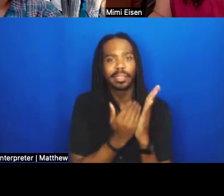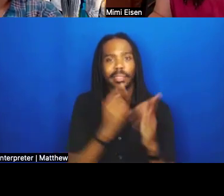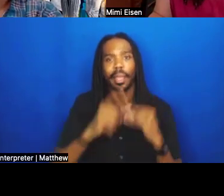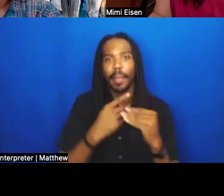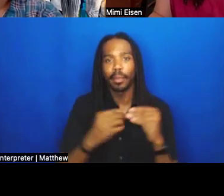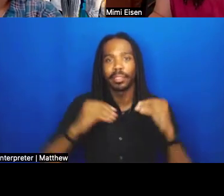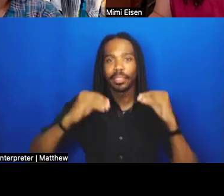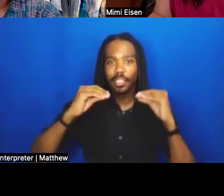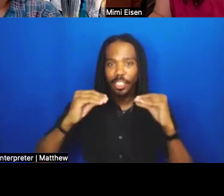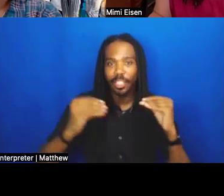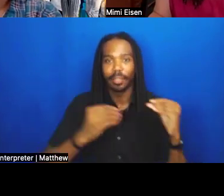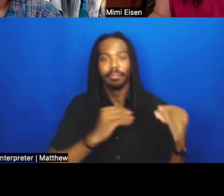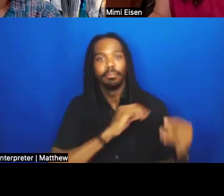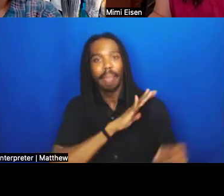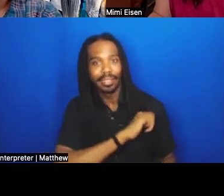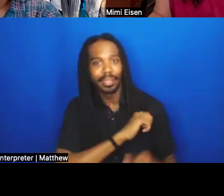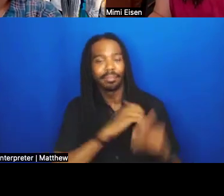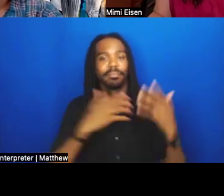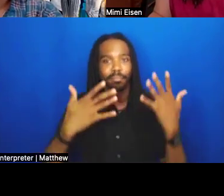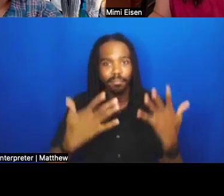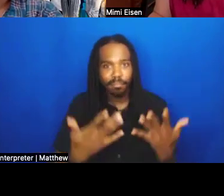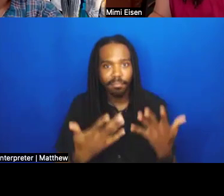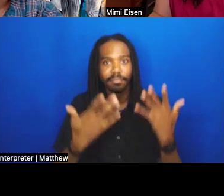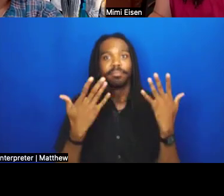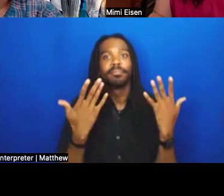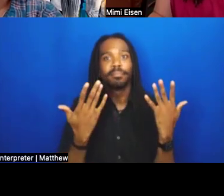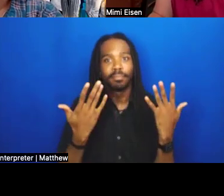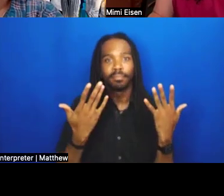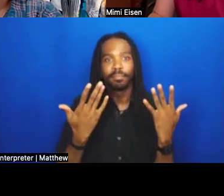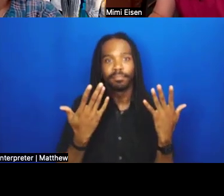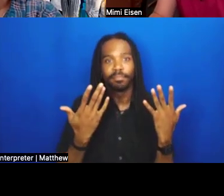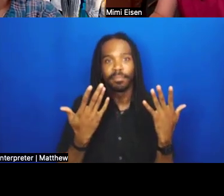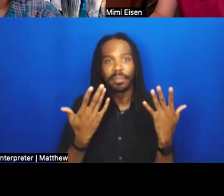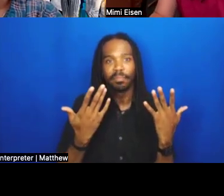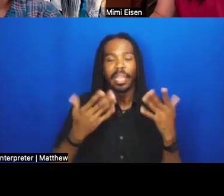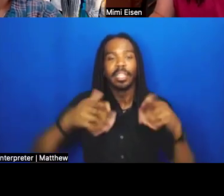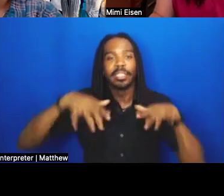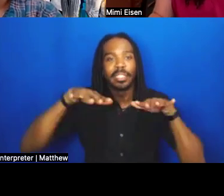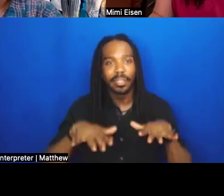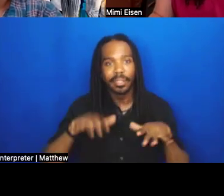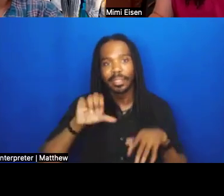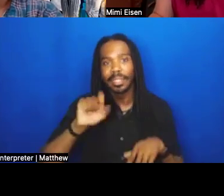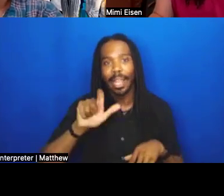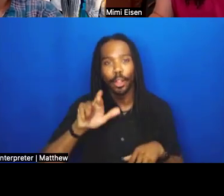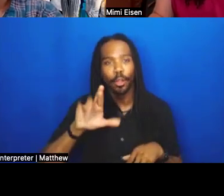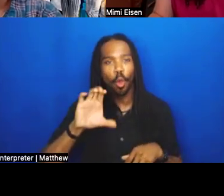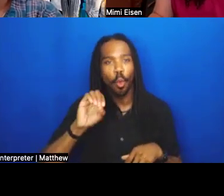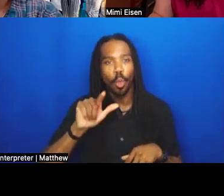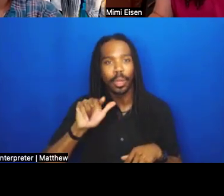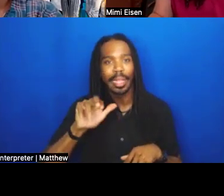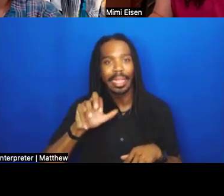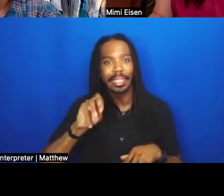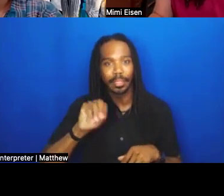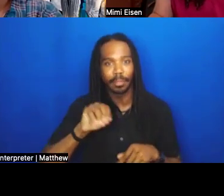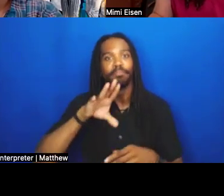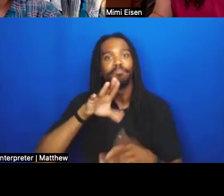links nationalist stories of Israel and the United States. I'm just really curious to hear from you three in this moment, where there's